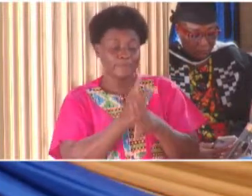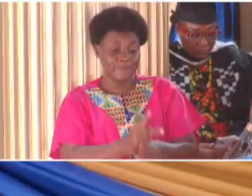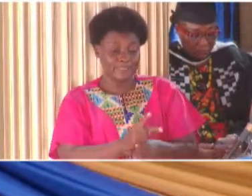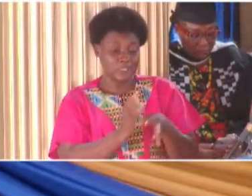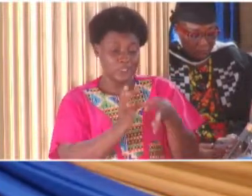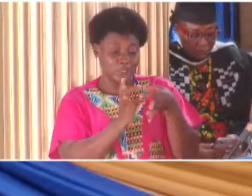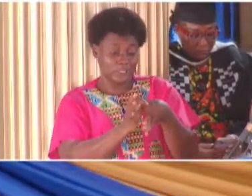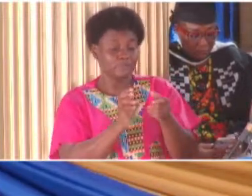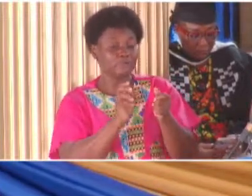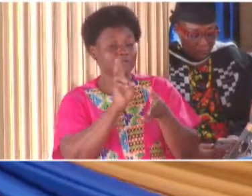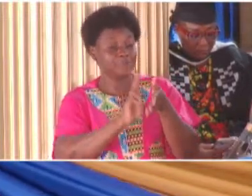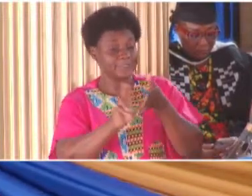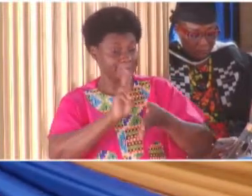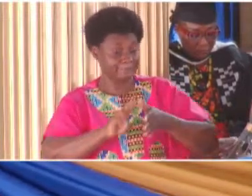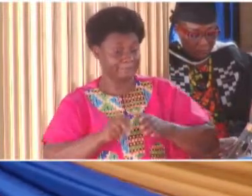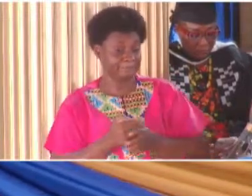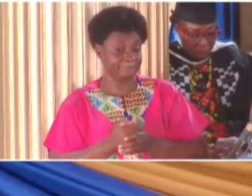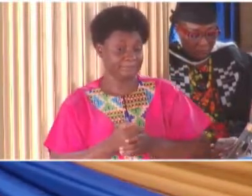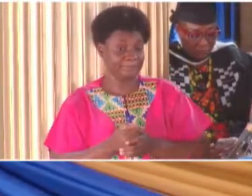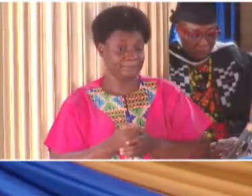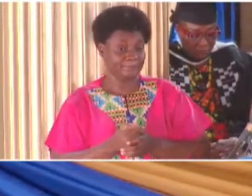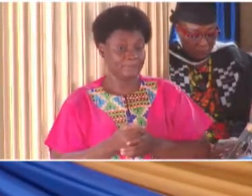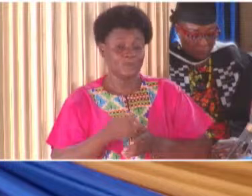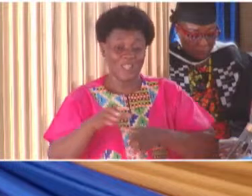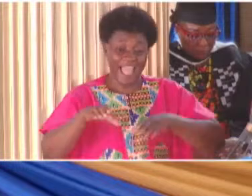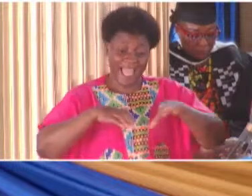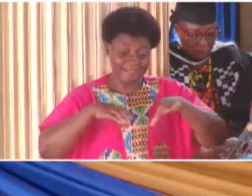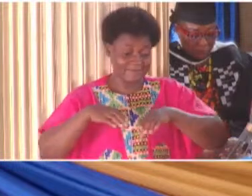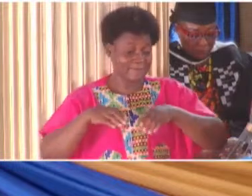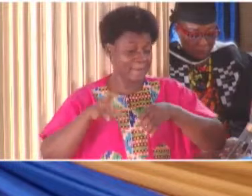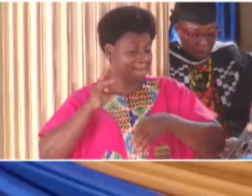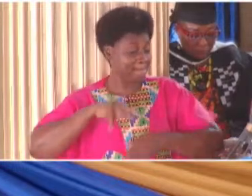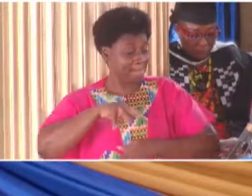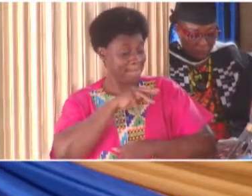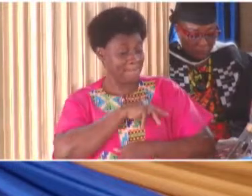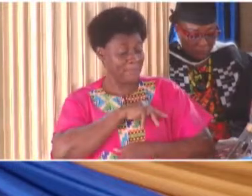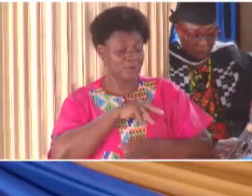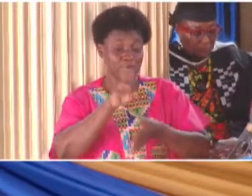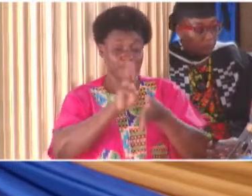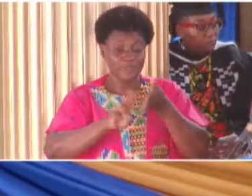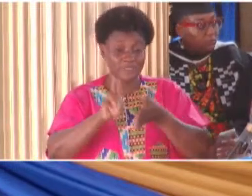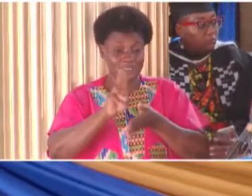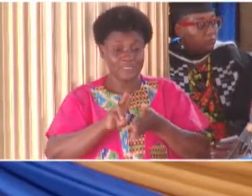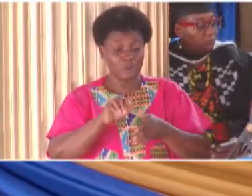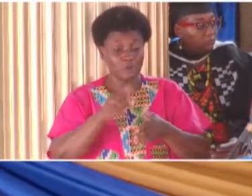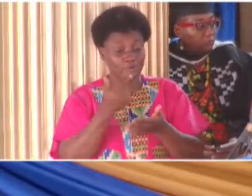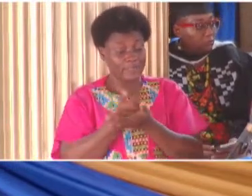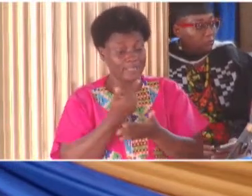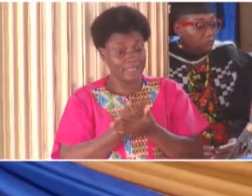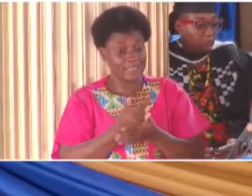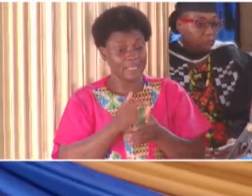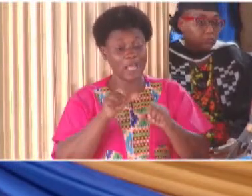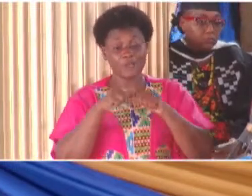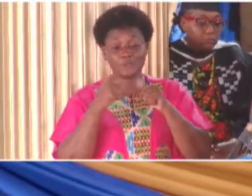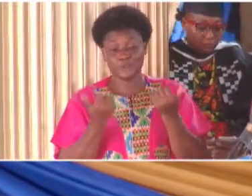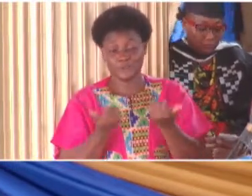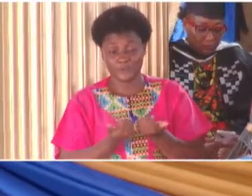the university and to be active members of the University of Ghana